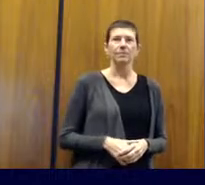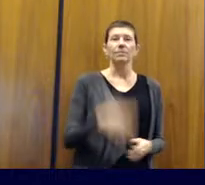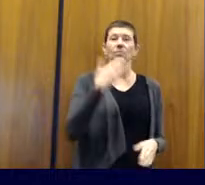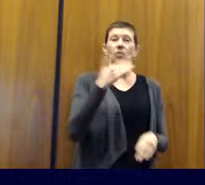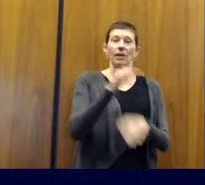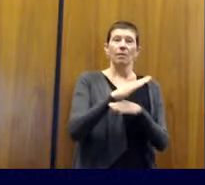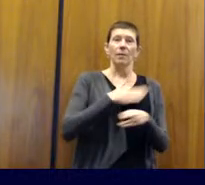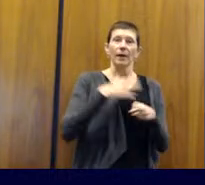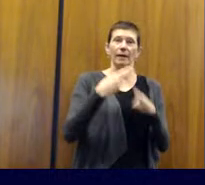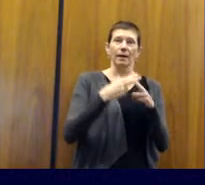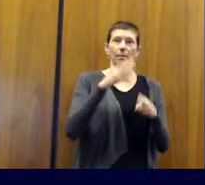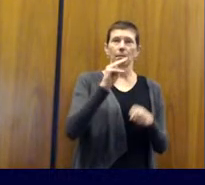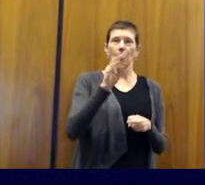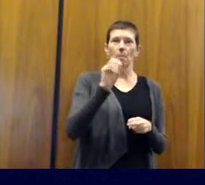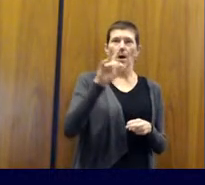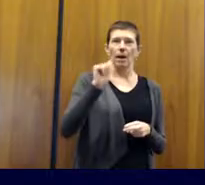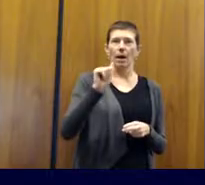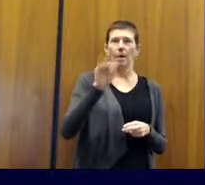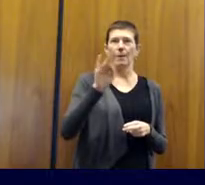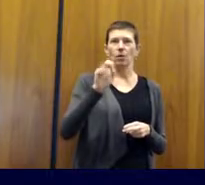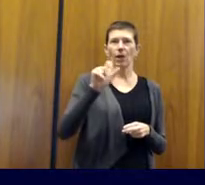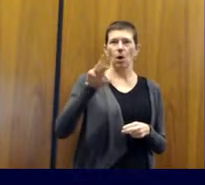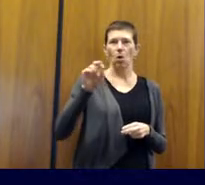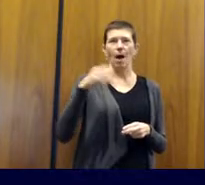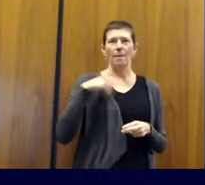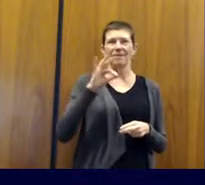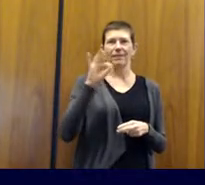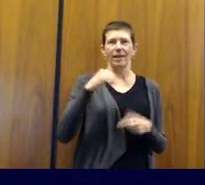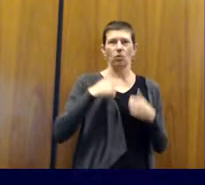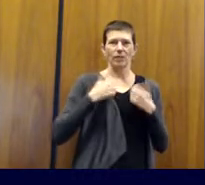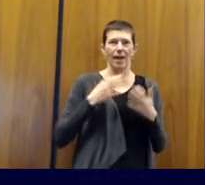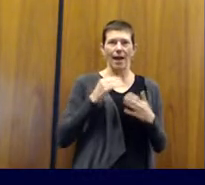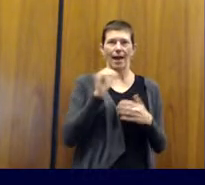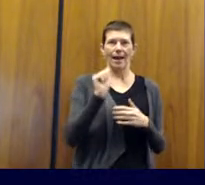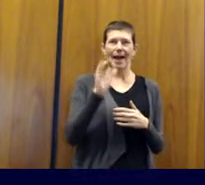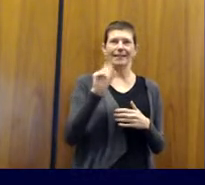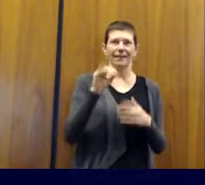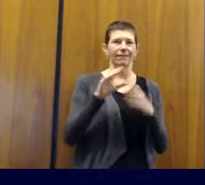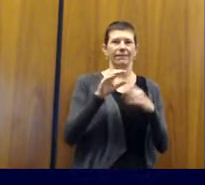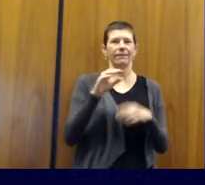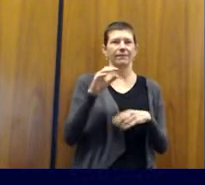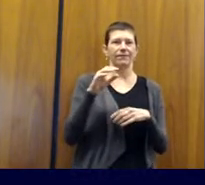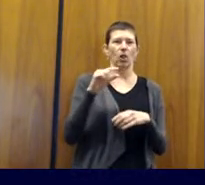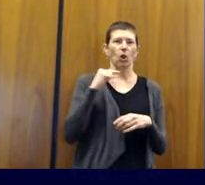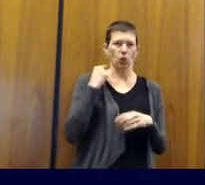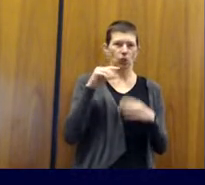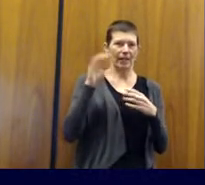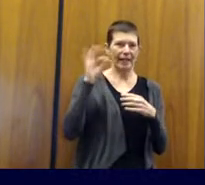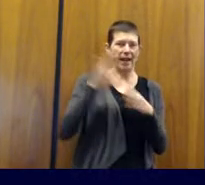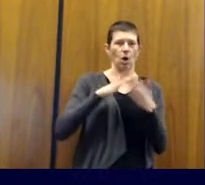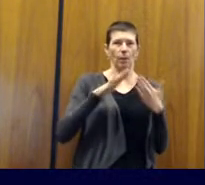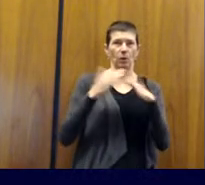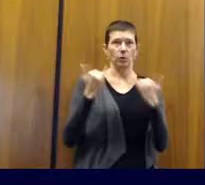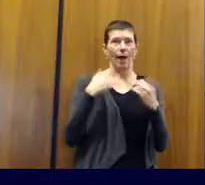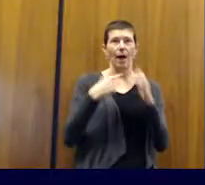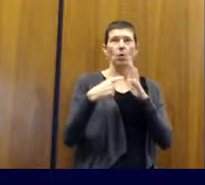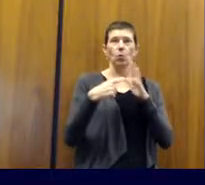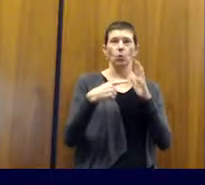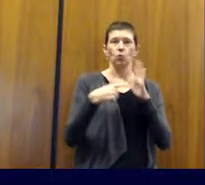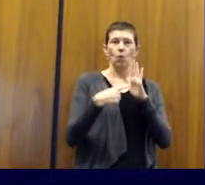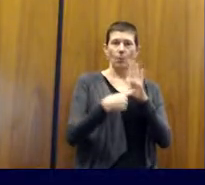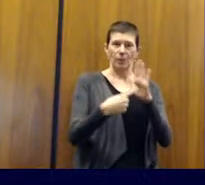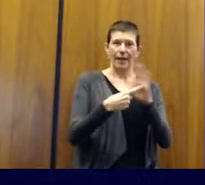Good evening. My name is Monica Villarreal. I'm a Flint resident and an active clergy in our community, and today I represent Michigan